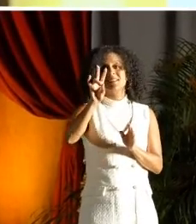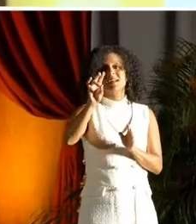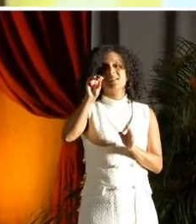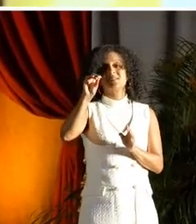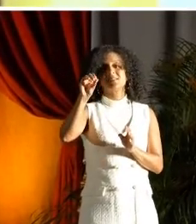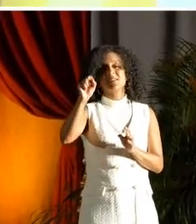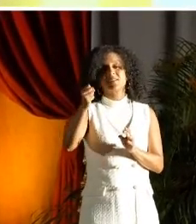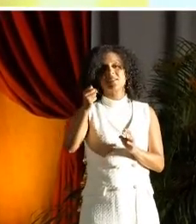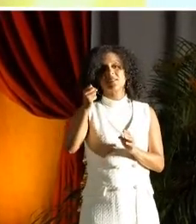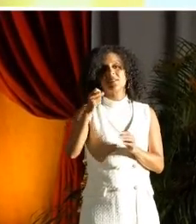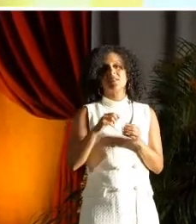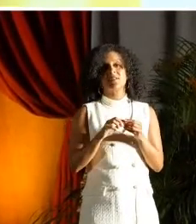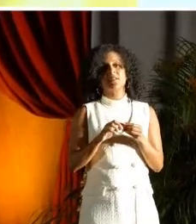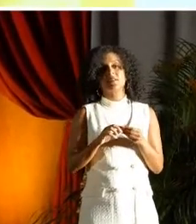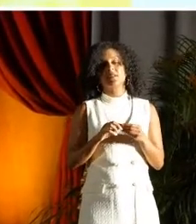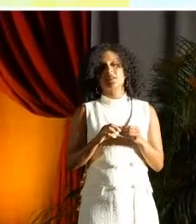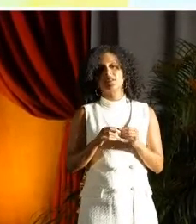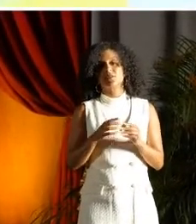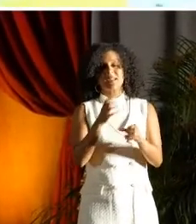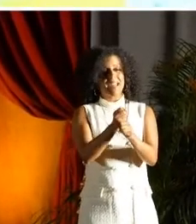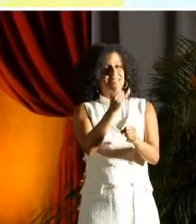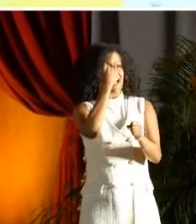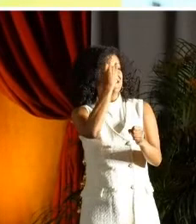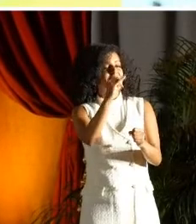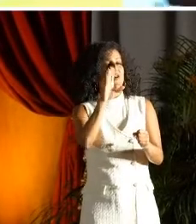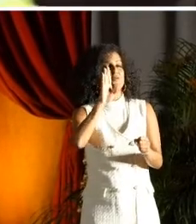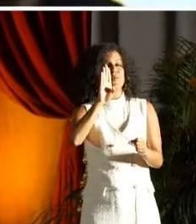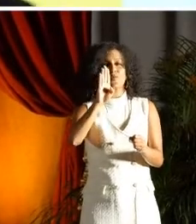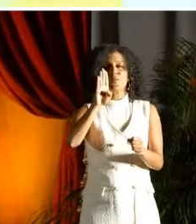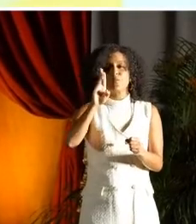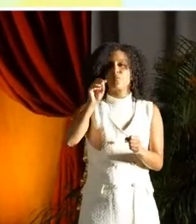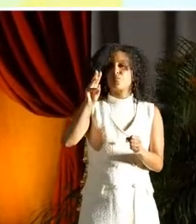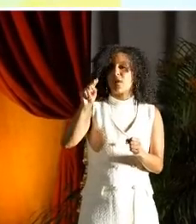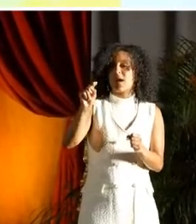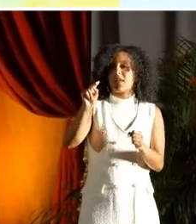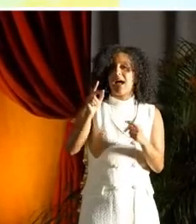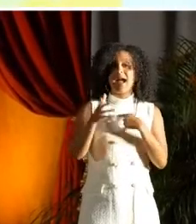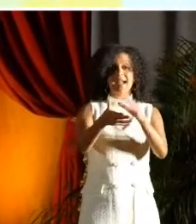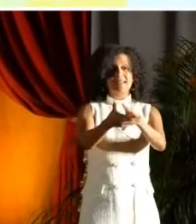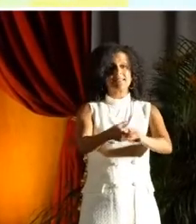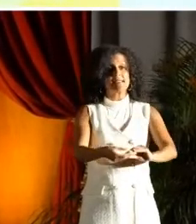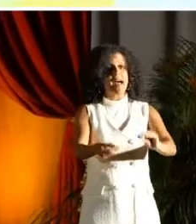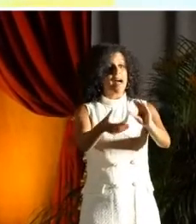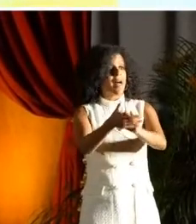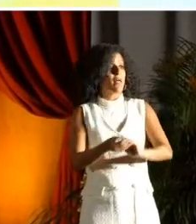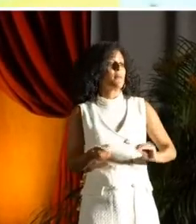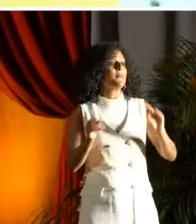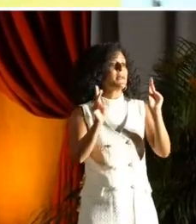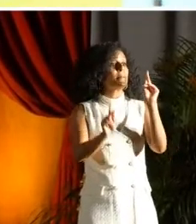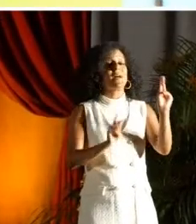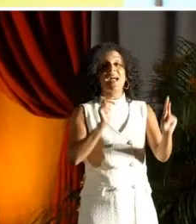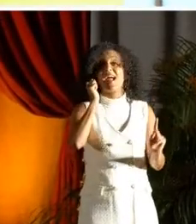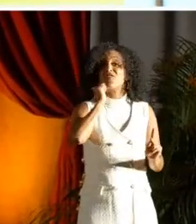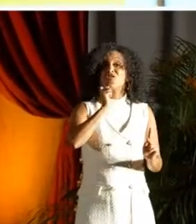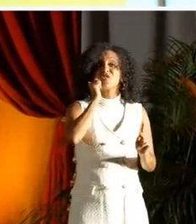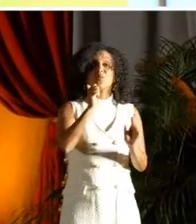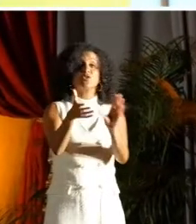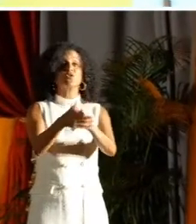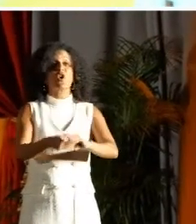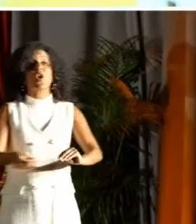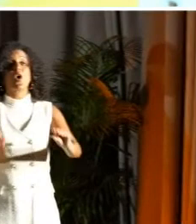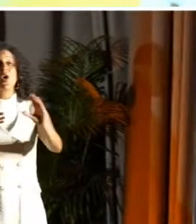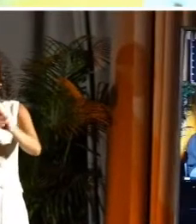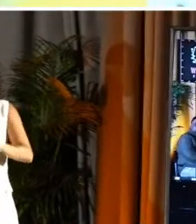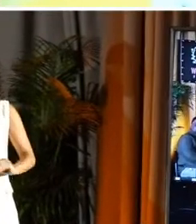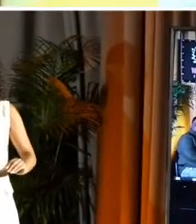1970 to get the fulfillment of Brown. And as I tell people every day, when we talk about Melanie